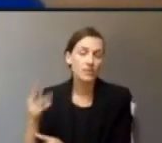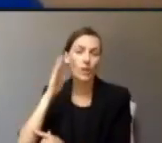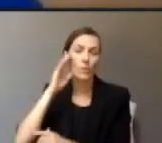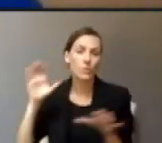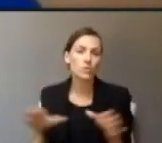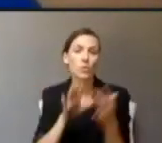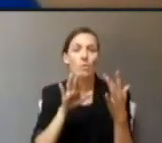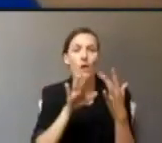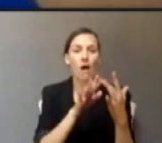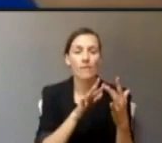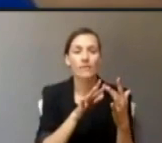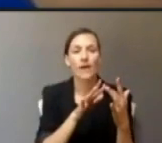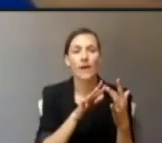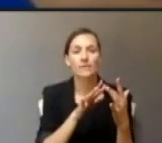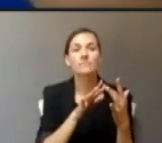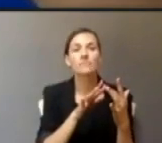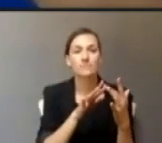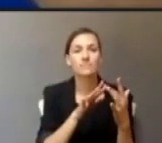their